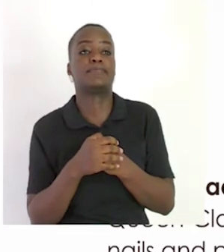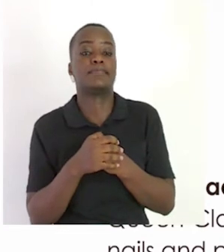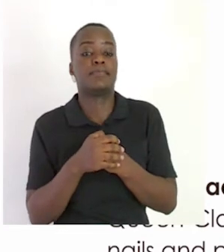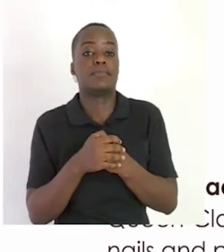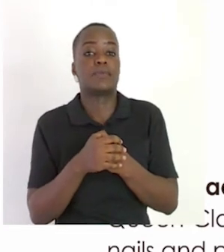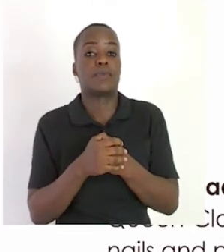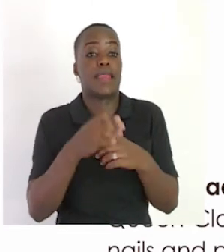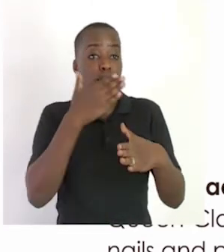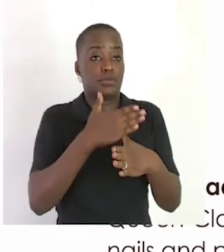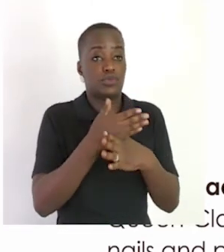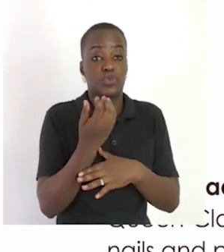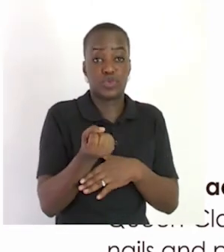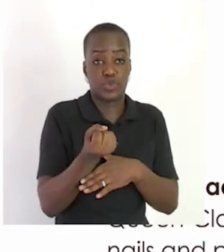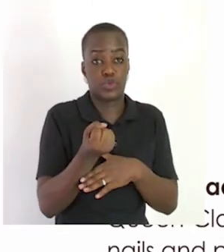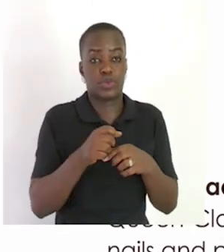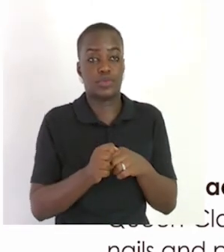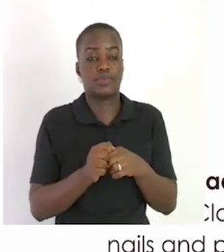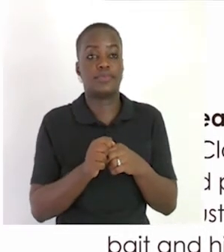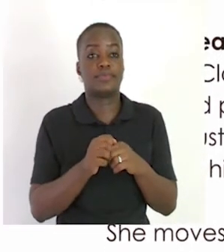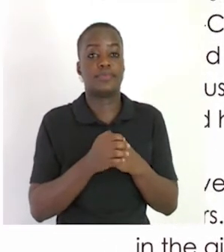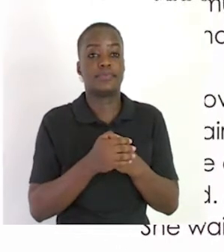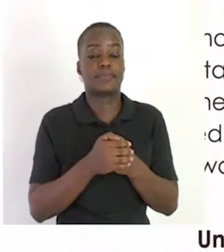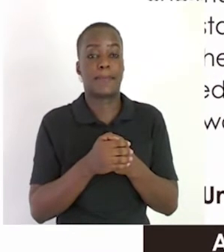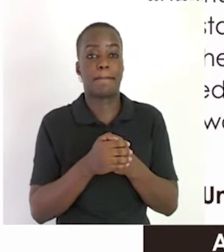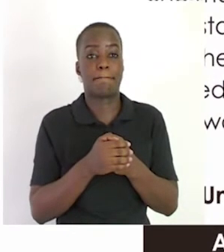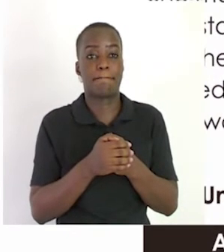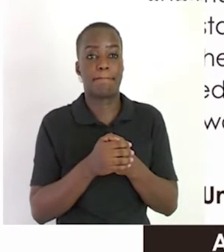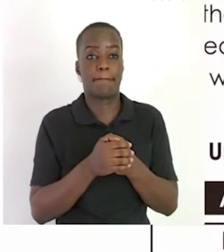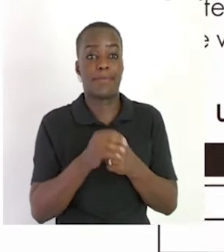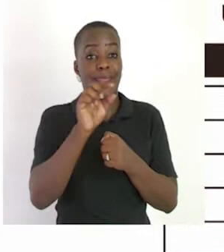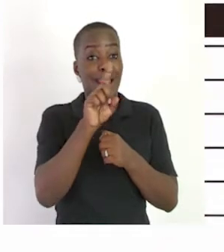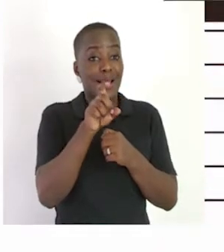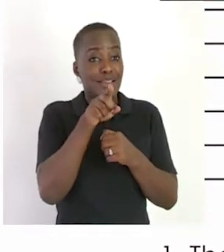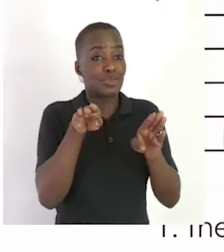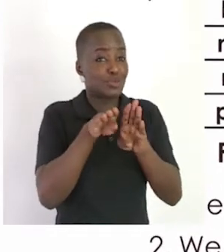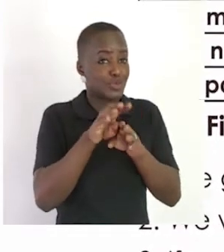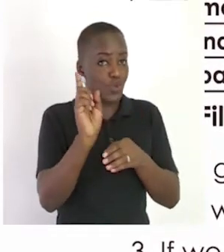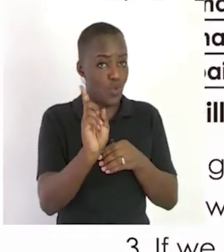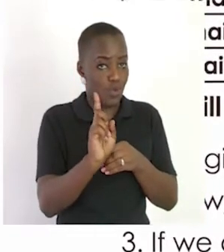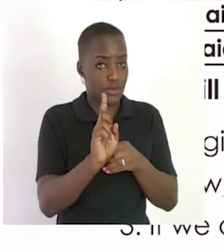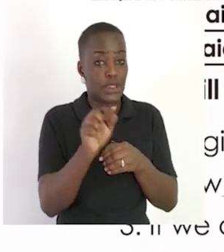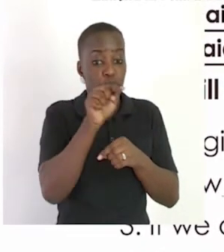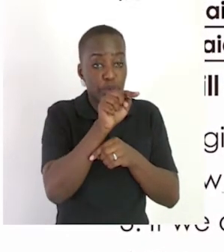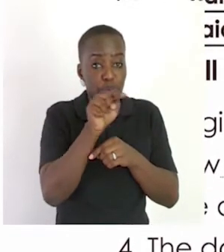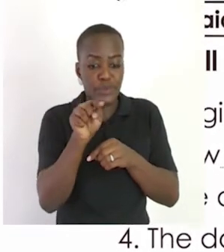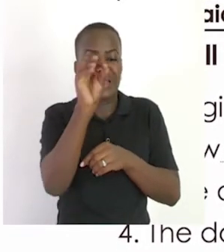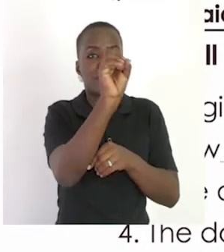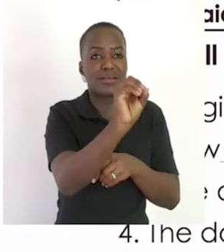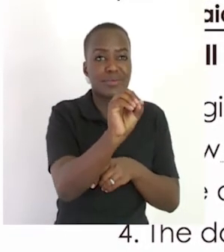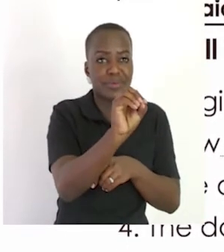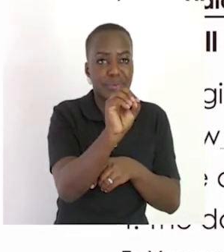The exercise that is below the words is asking you to fill in the A sound for the